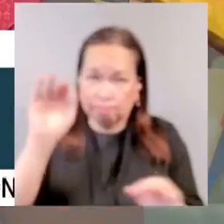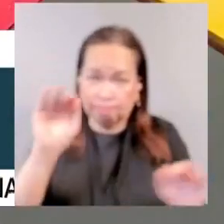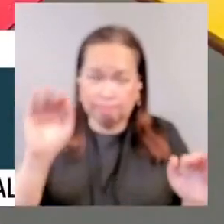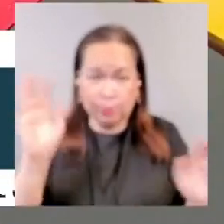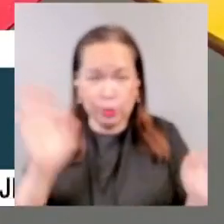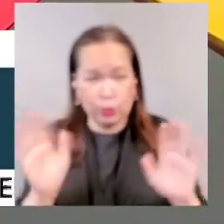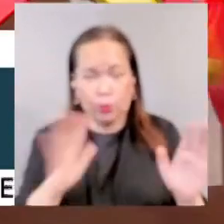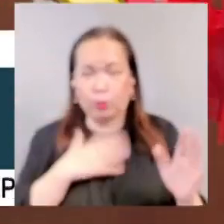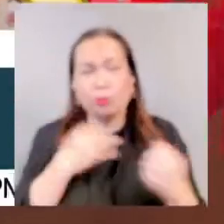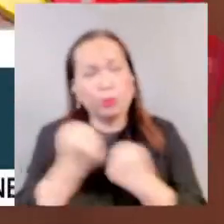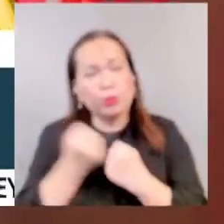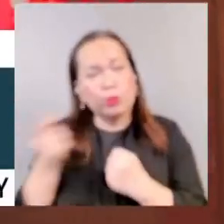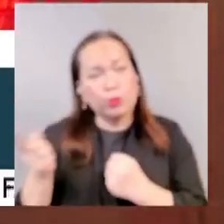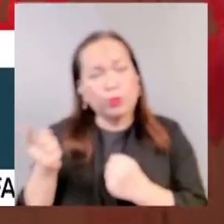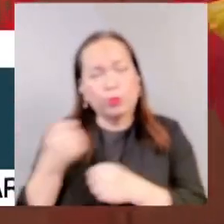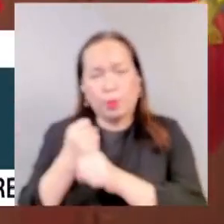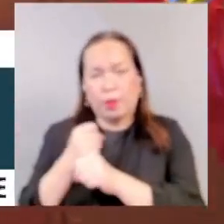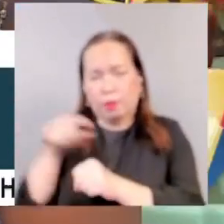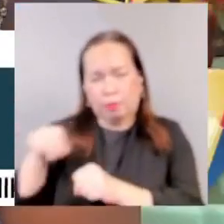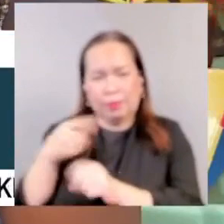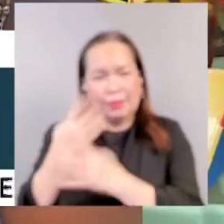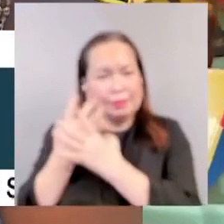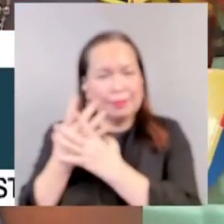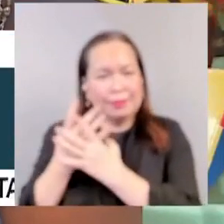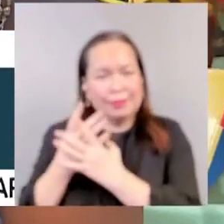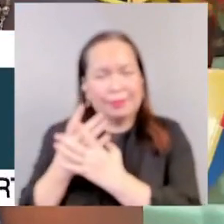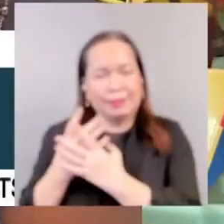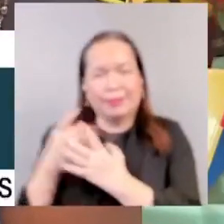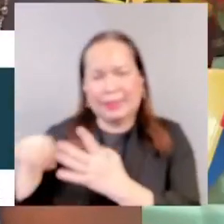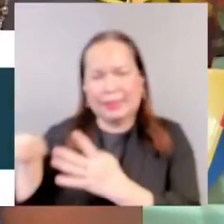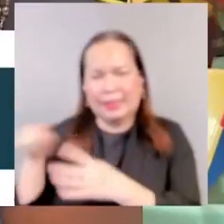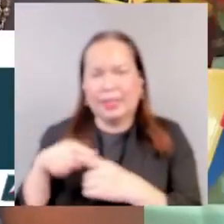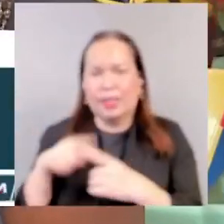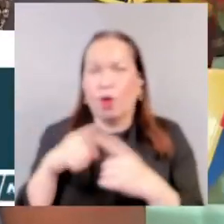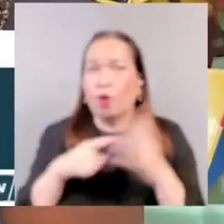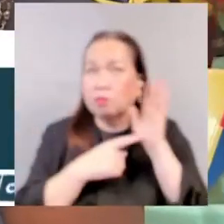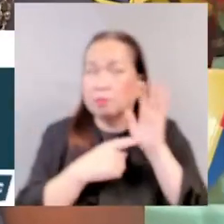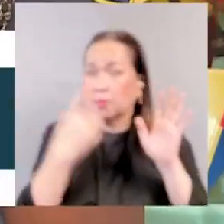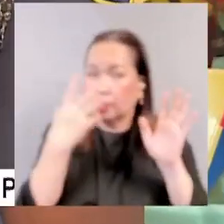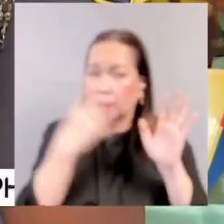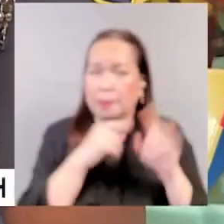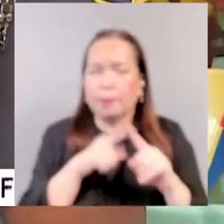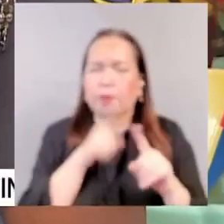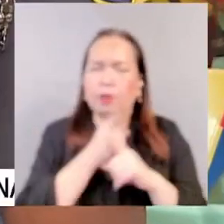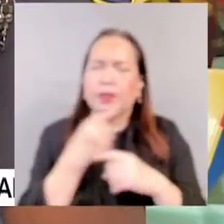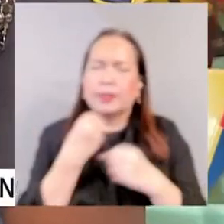ang mga gawang kulungan dahil hindi lang ito basta palamuti, ngunit punong-puno ito ng pag-asa.